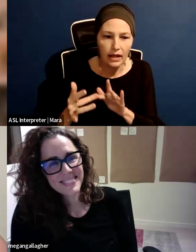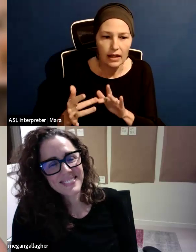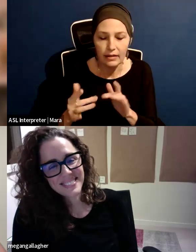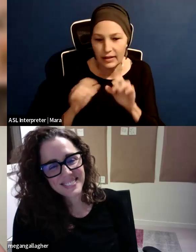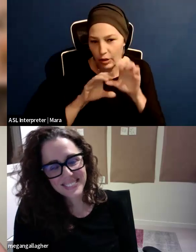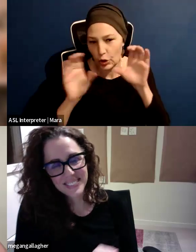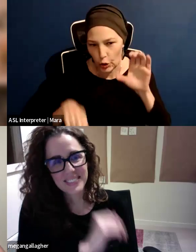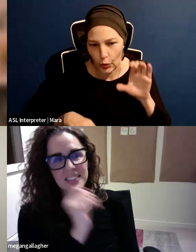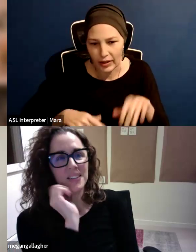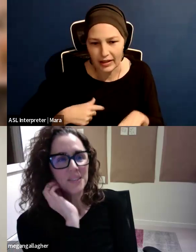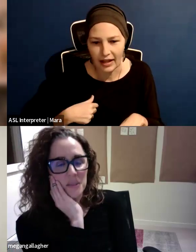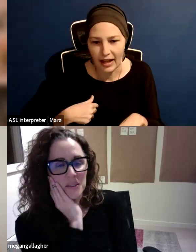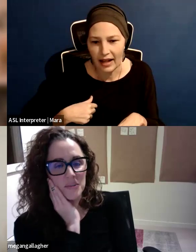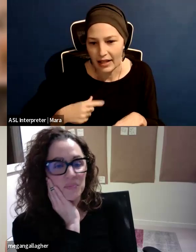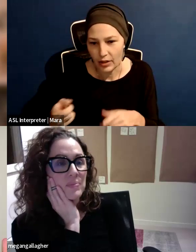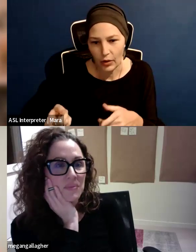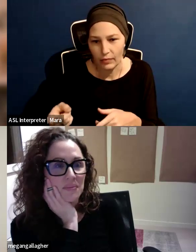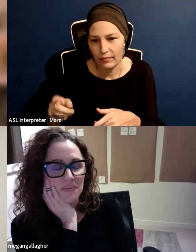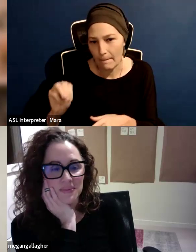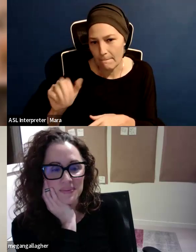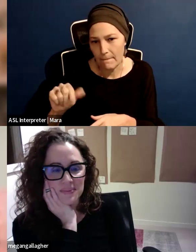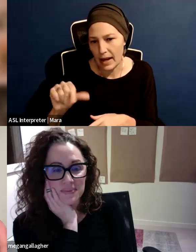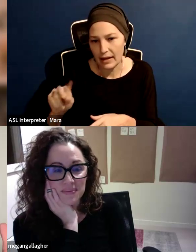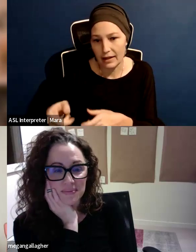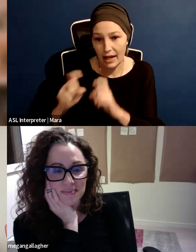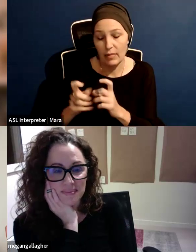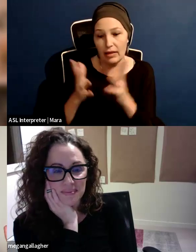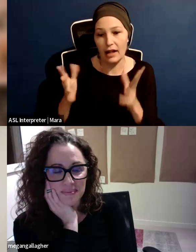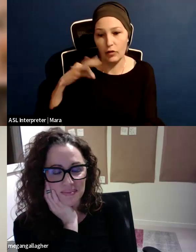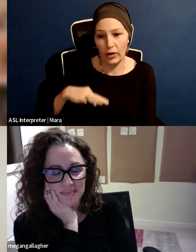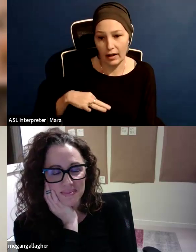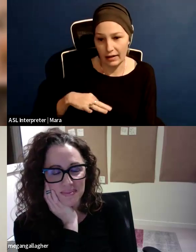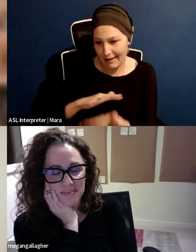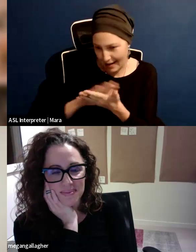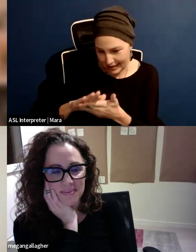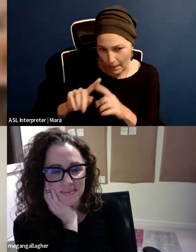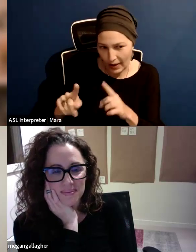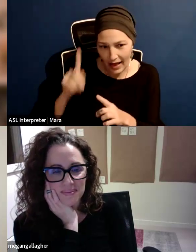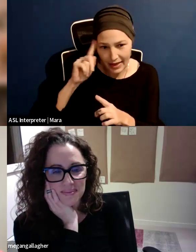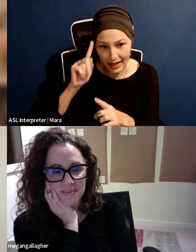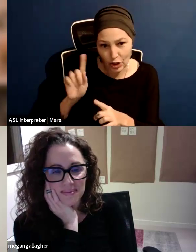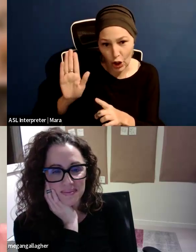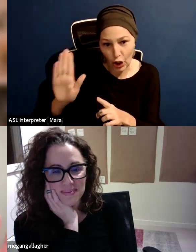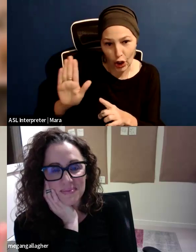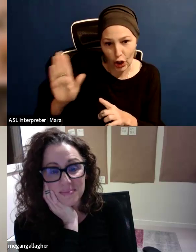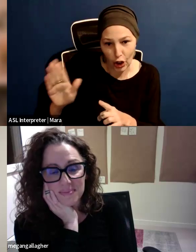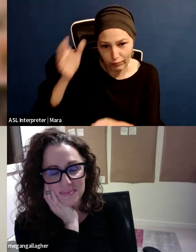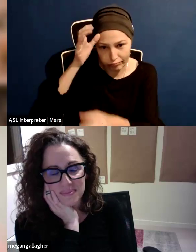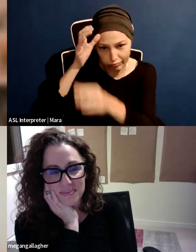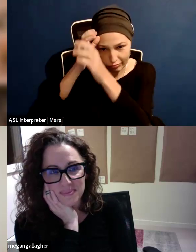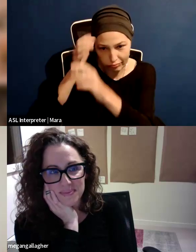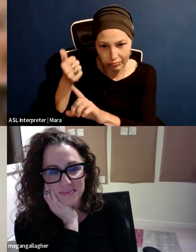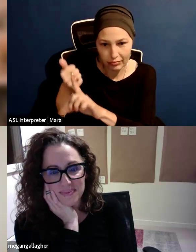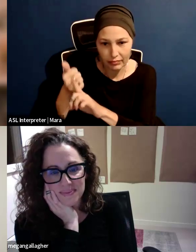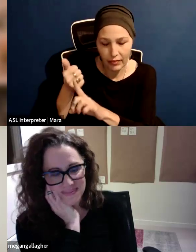but I think it's also Megan's genius and also this I didn't make the disability consultant, but clearly that person